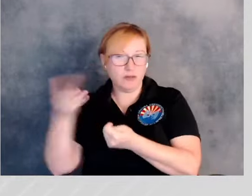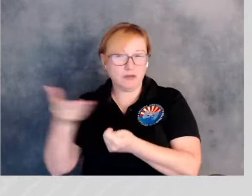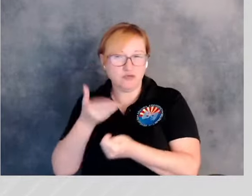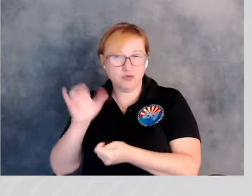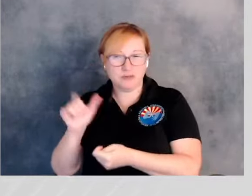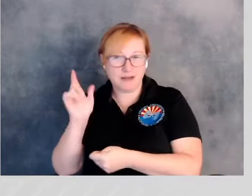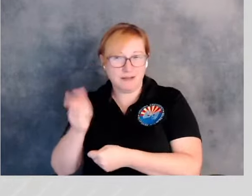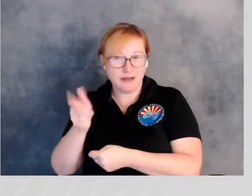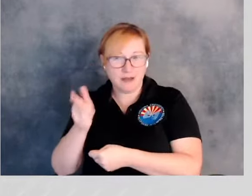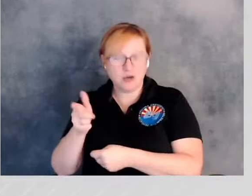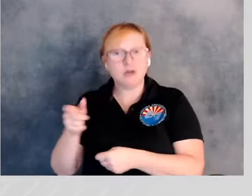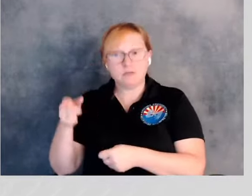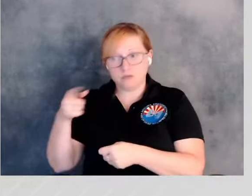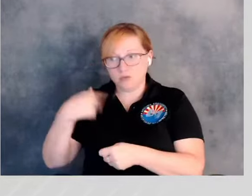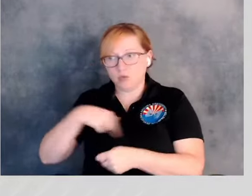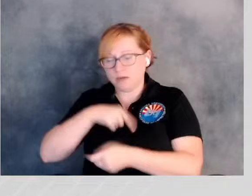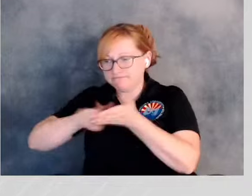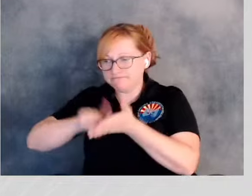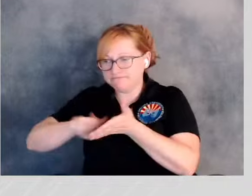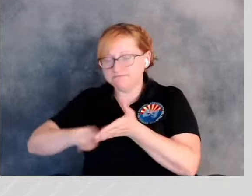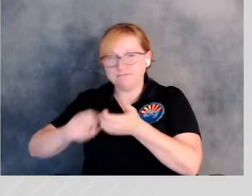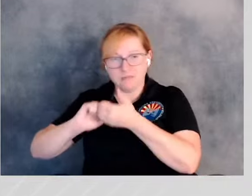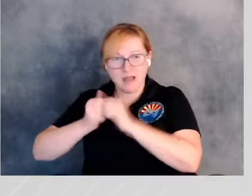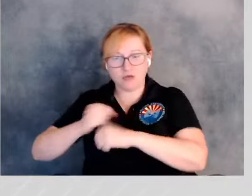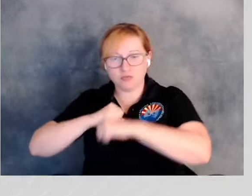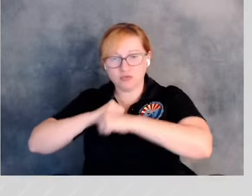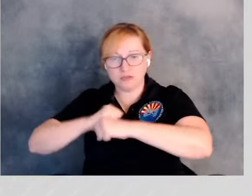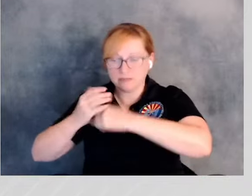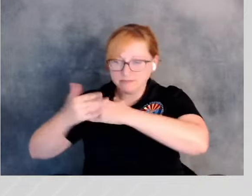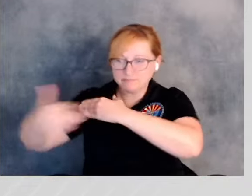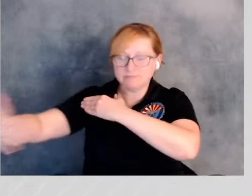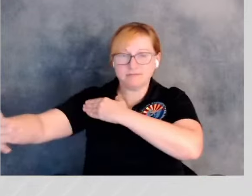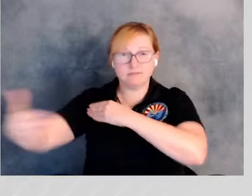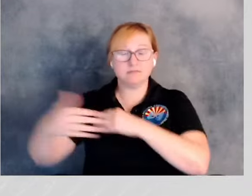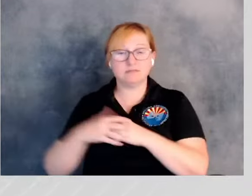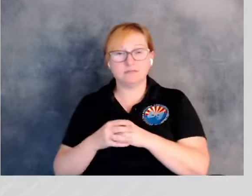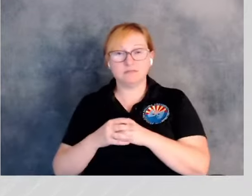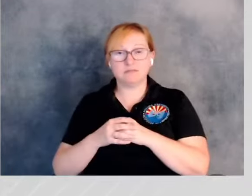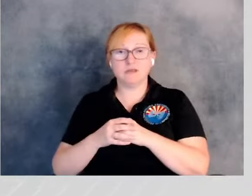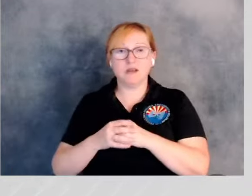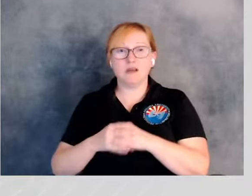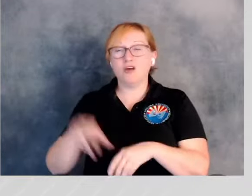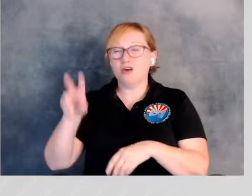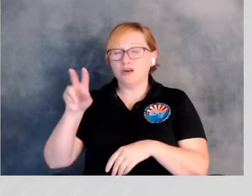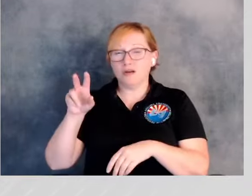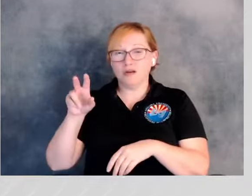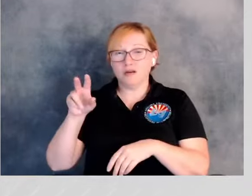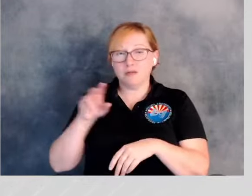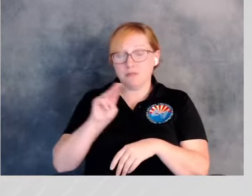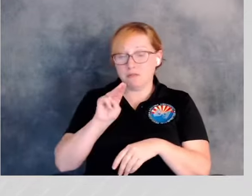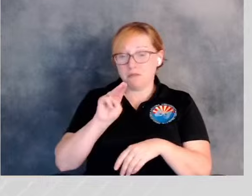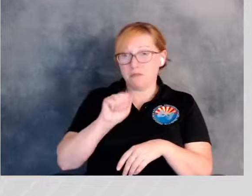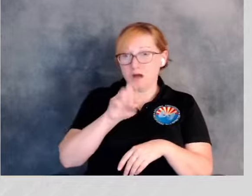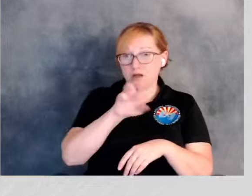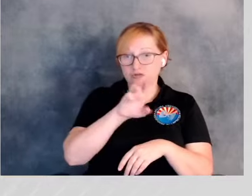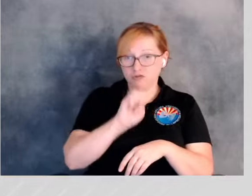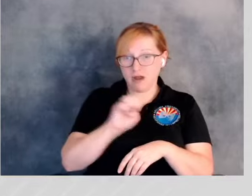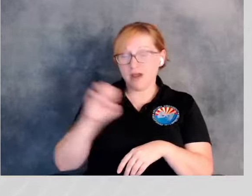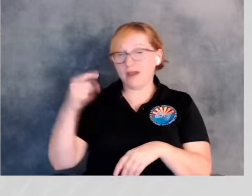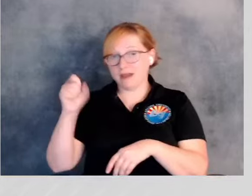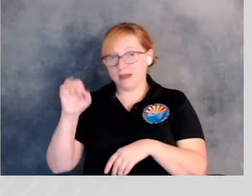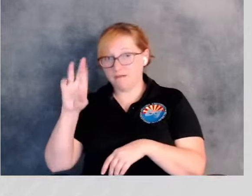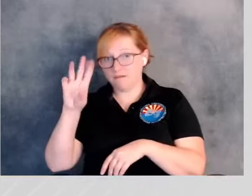Unfortunately, with between the two fires, between Madre and Gifford, we have over 210,000 acres that were burned here in our county, and so we are